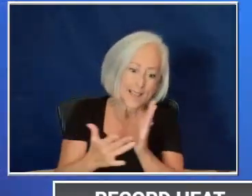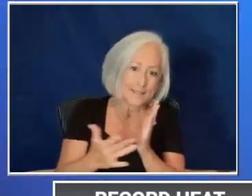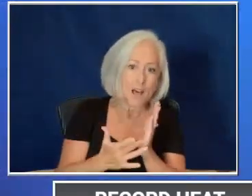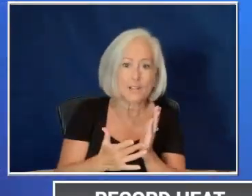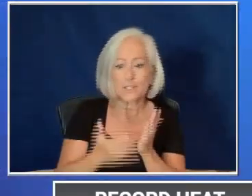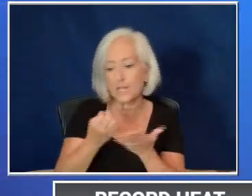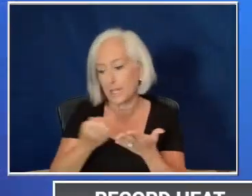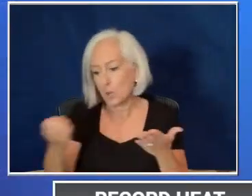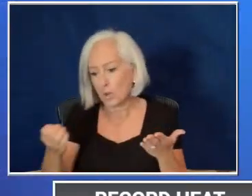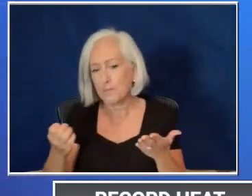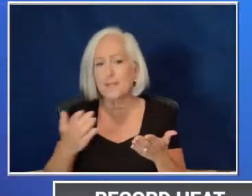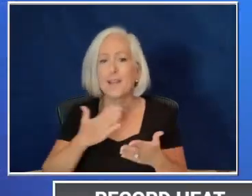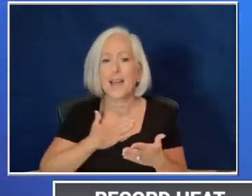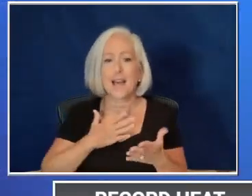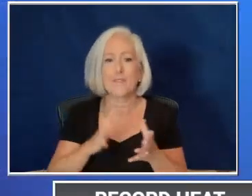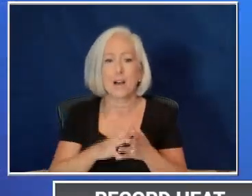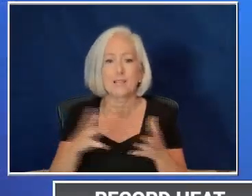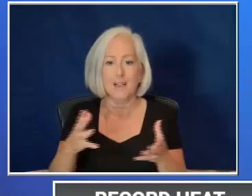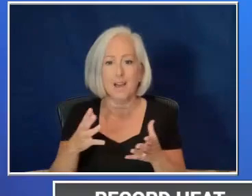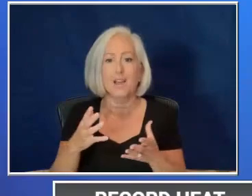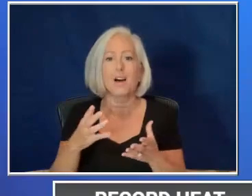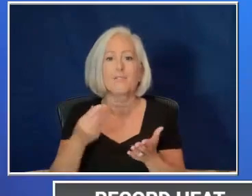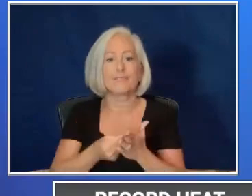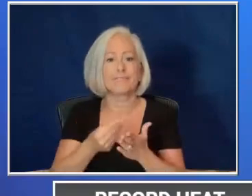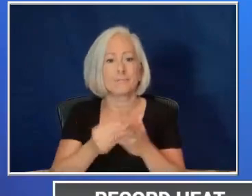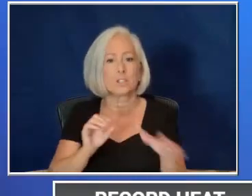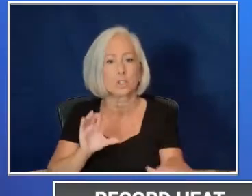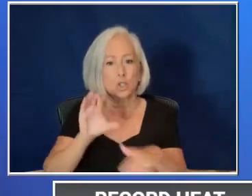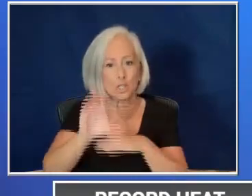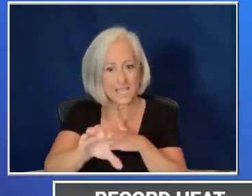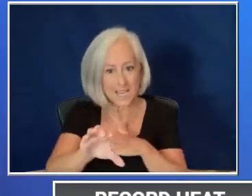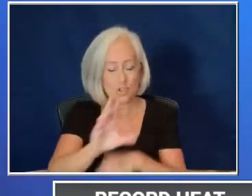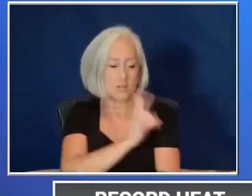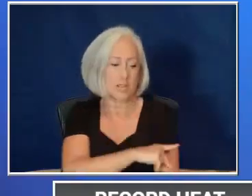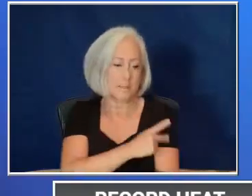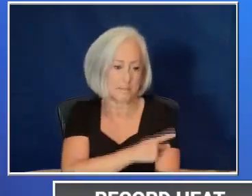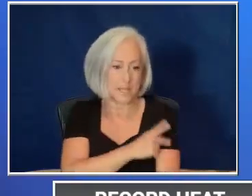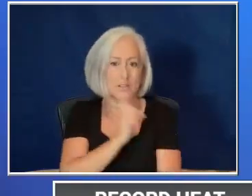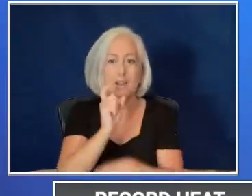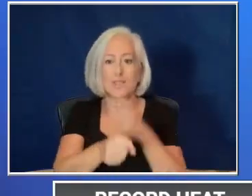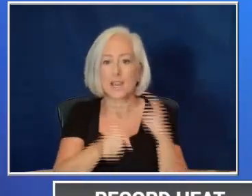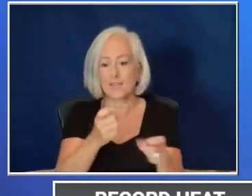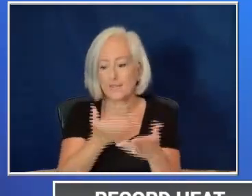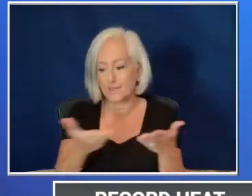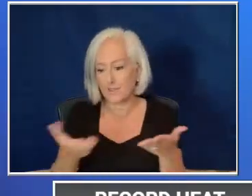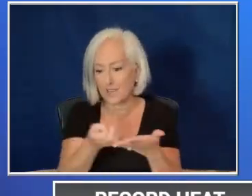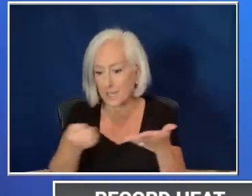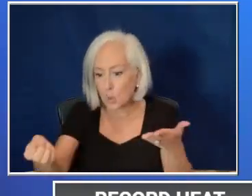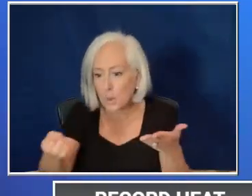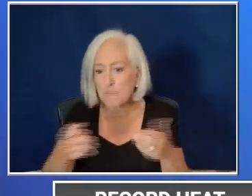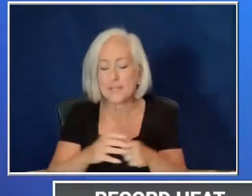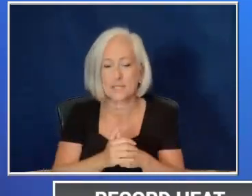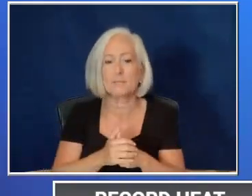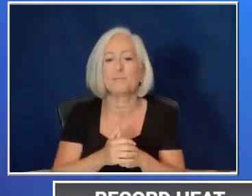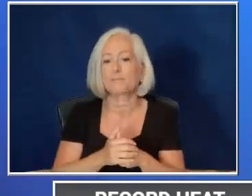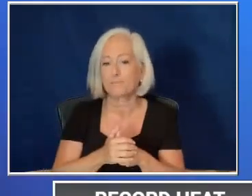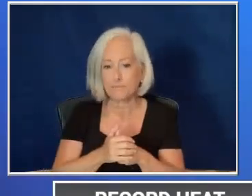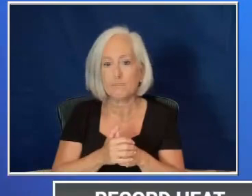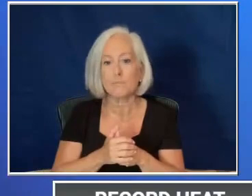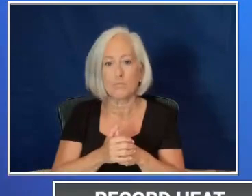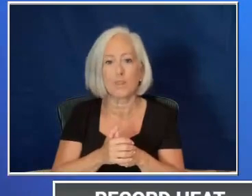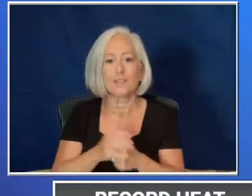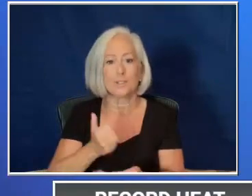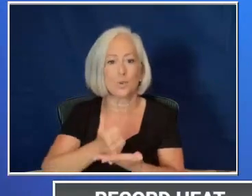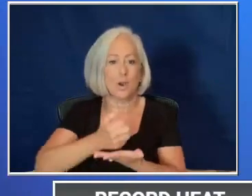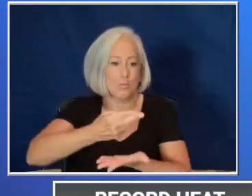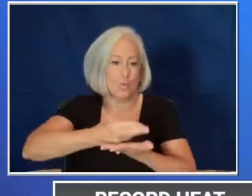generous, very generous donors and grateful patients over the years that have donated various equipment items for us in order to rehabilitate the patients.